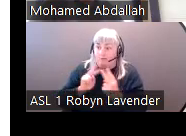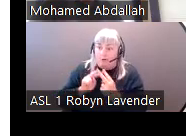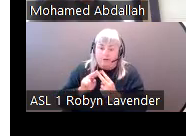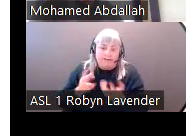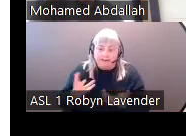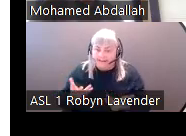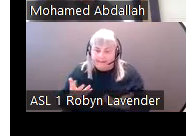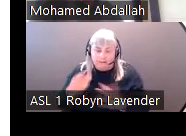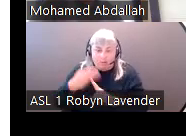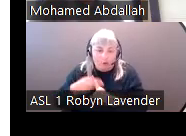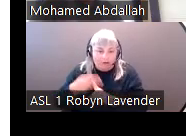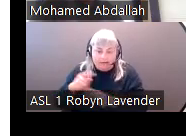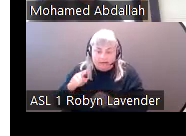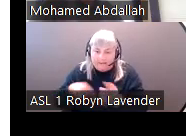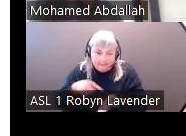pay the mortgage anymore, and so on.